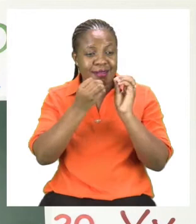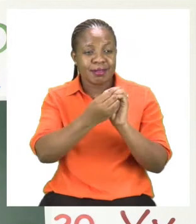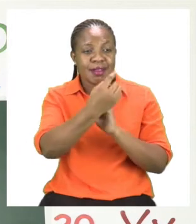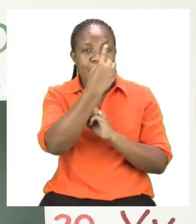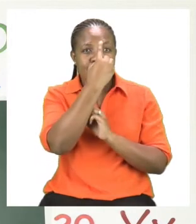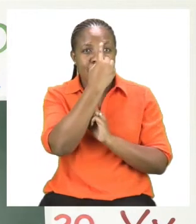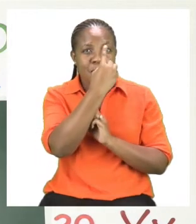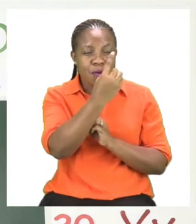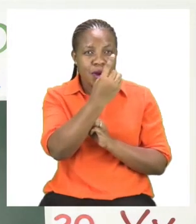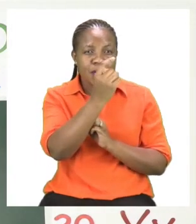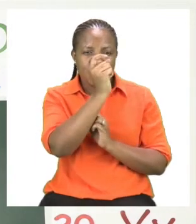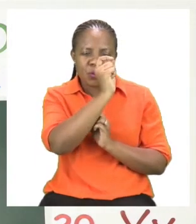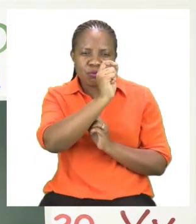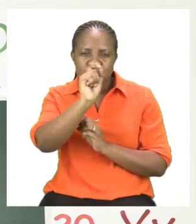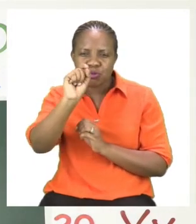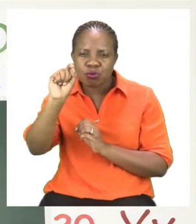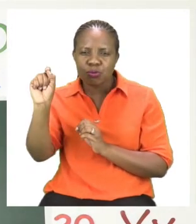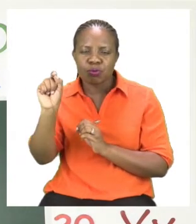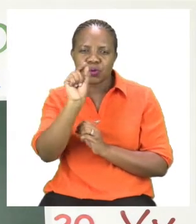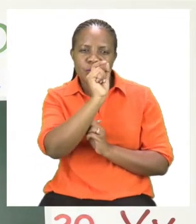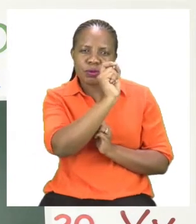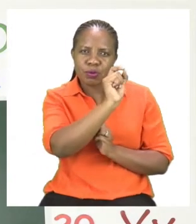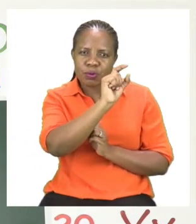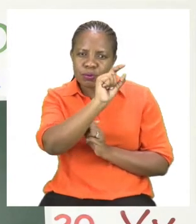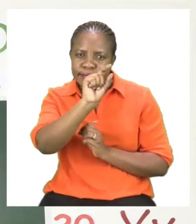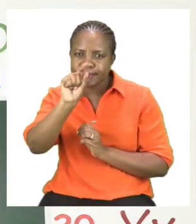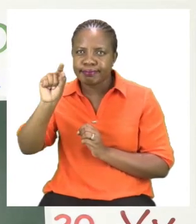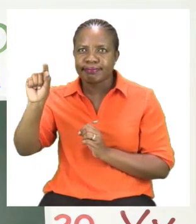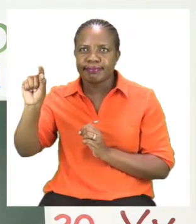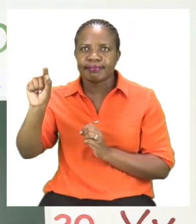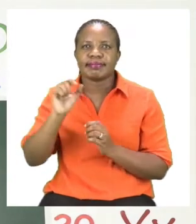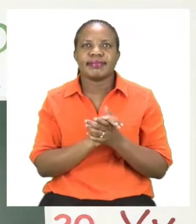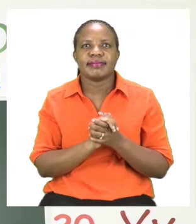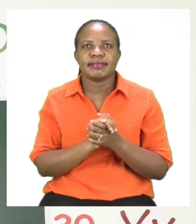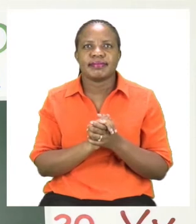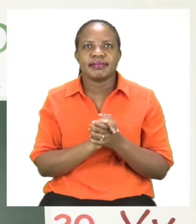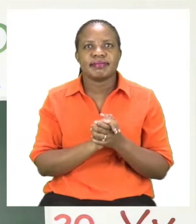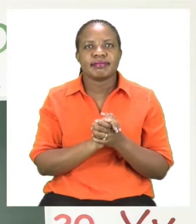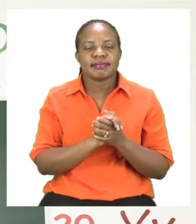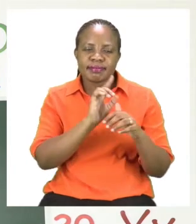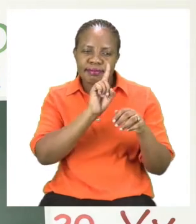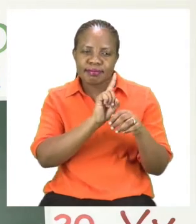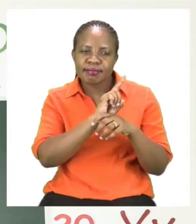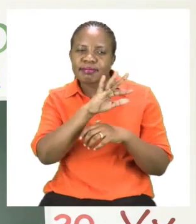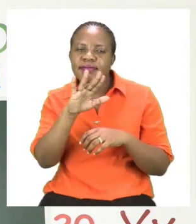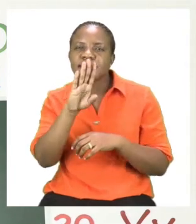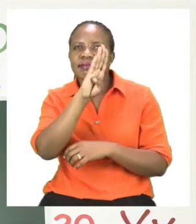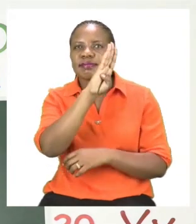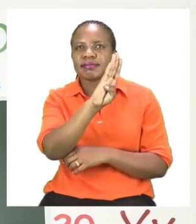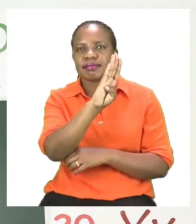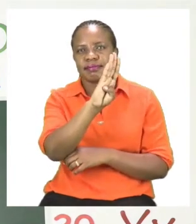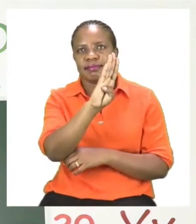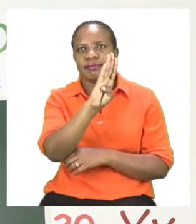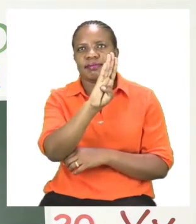word basket? Well, we have the first one is a B. So